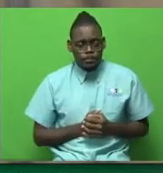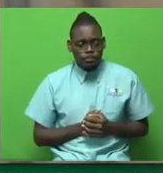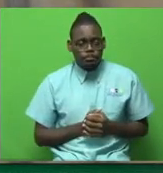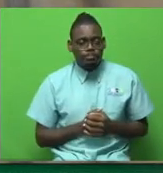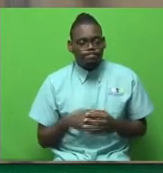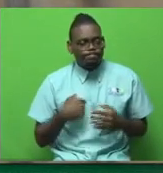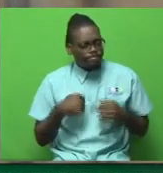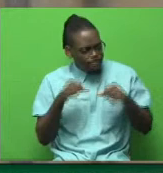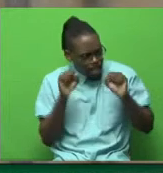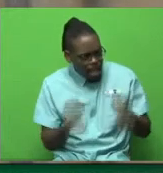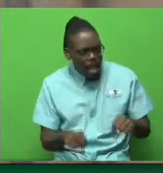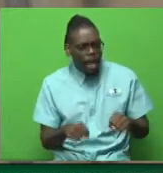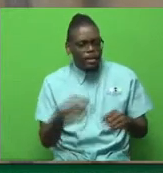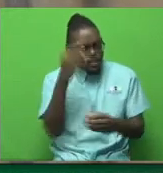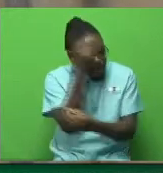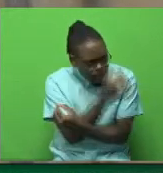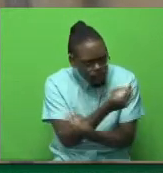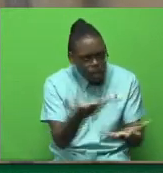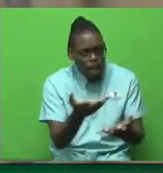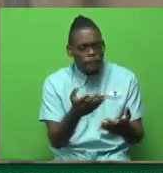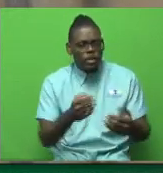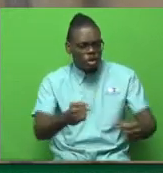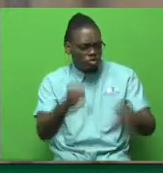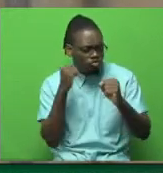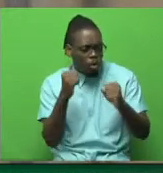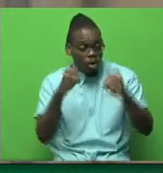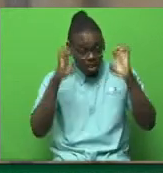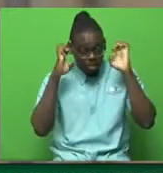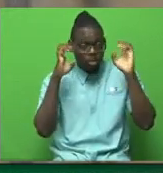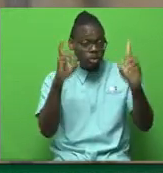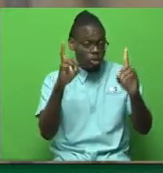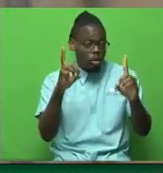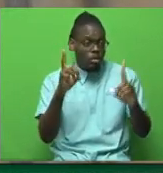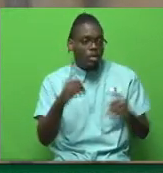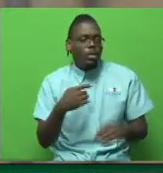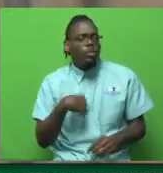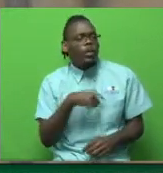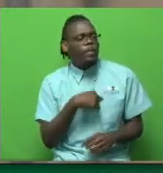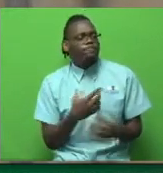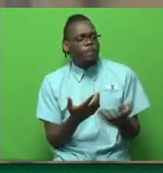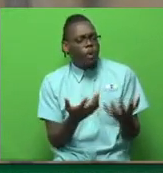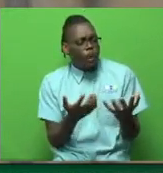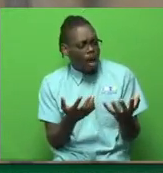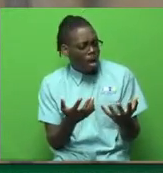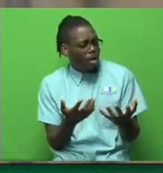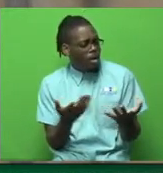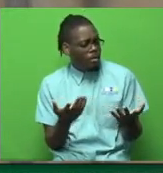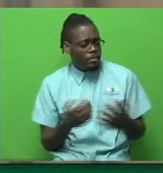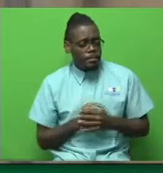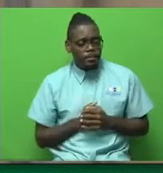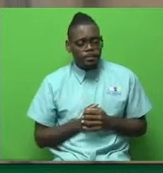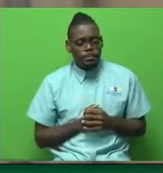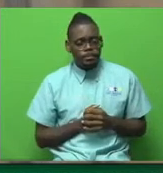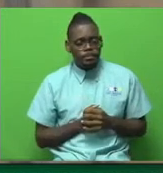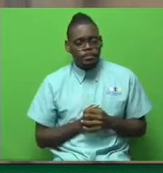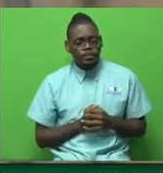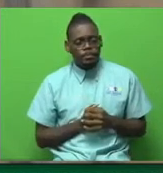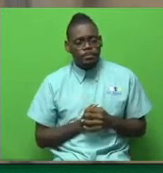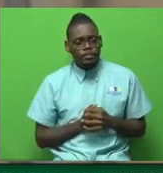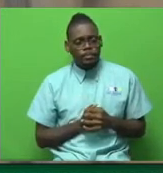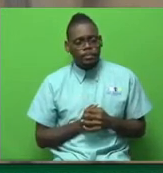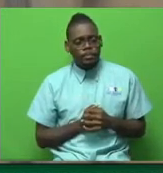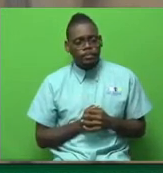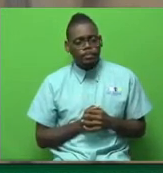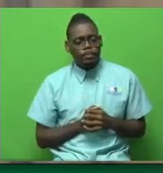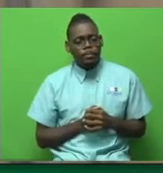resilience is a top priority for the Ministry of Education the urgency of increasing student achievement and